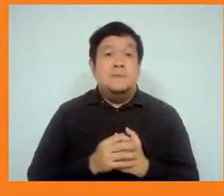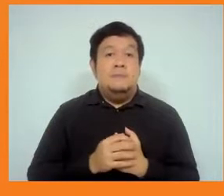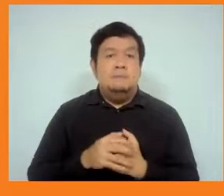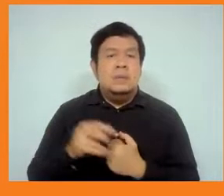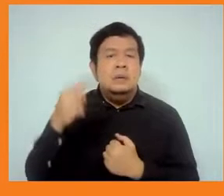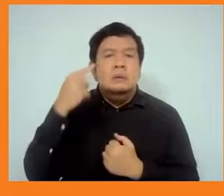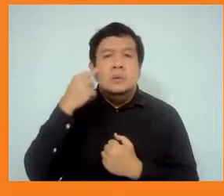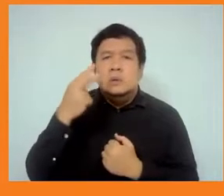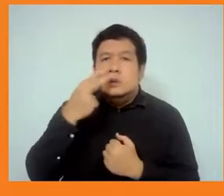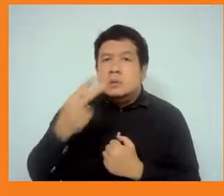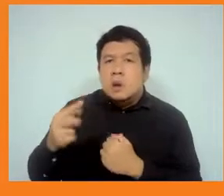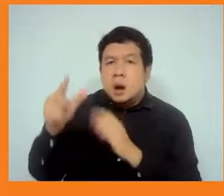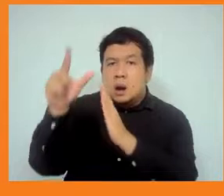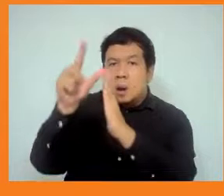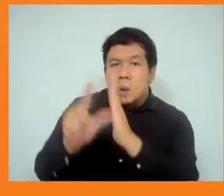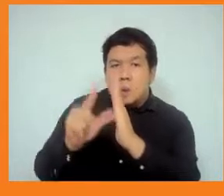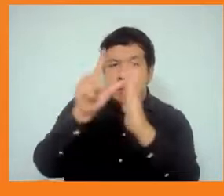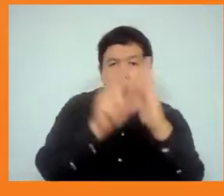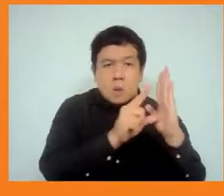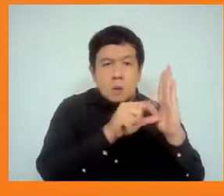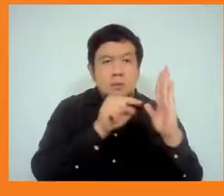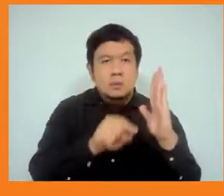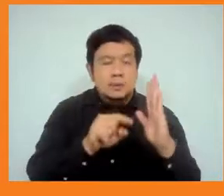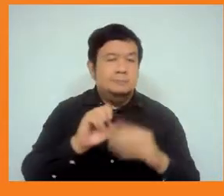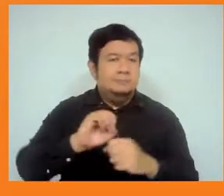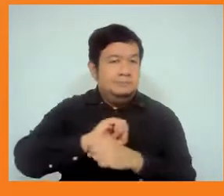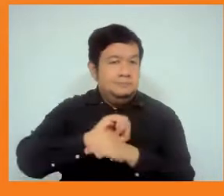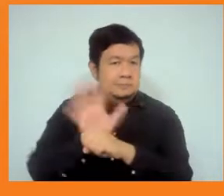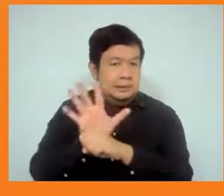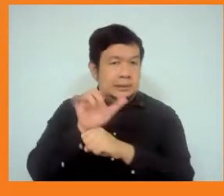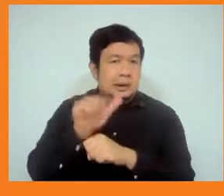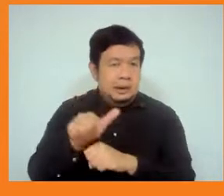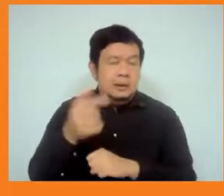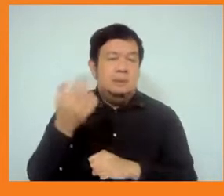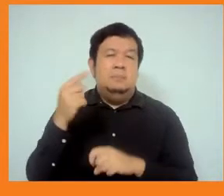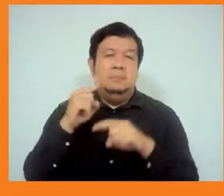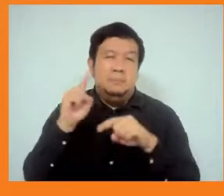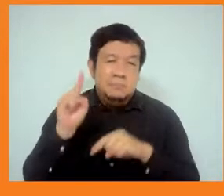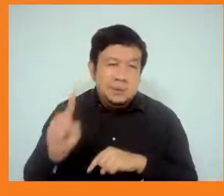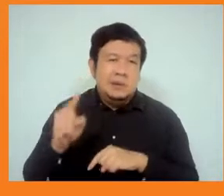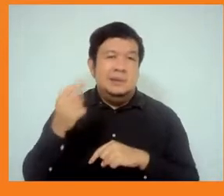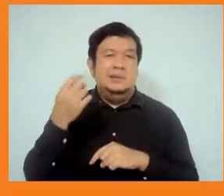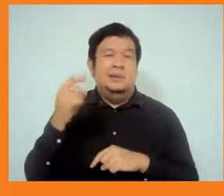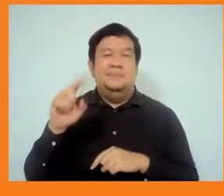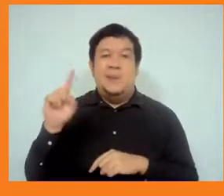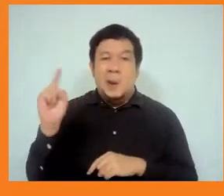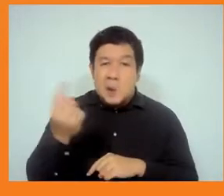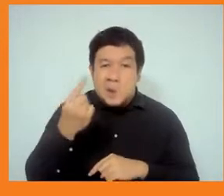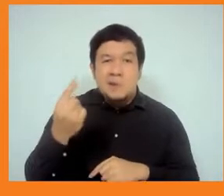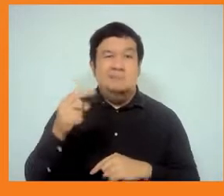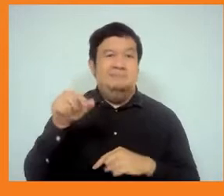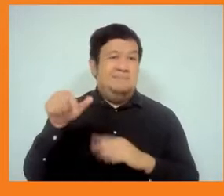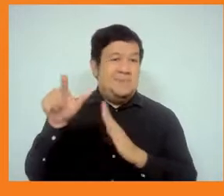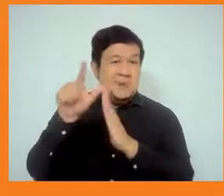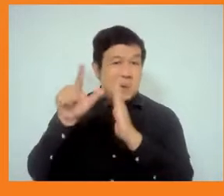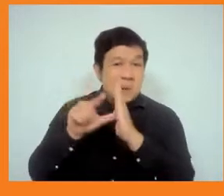from a developing member country, so I'm more interested about the these kind of issues.